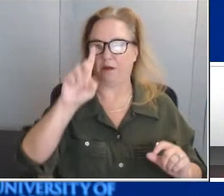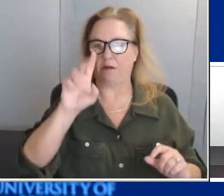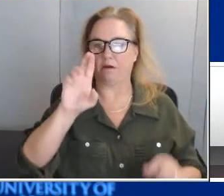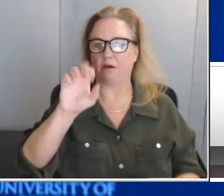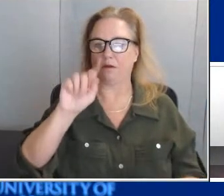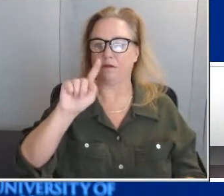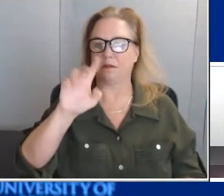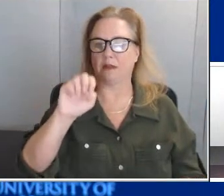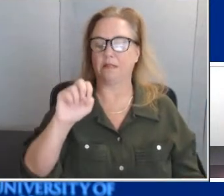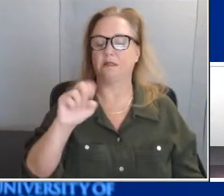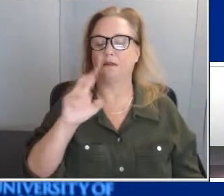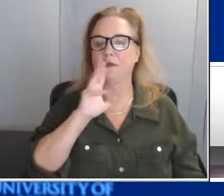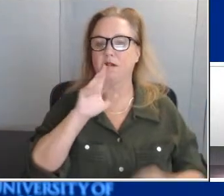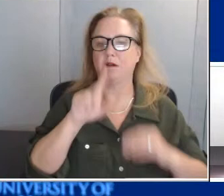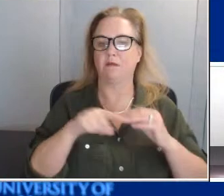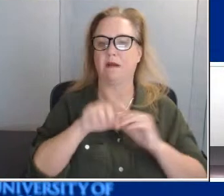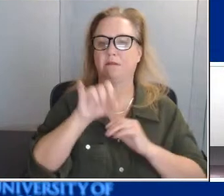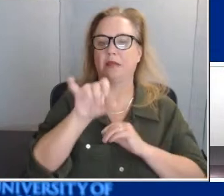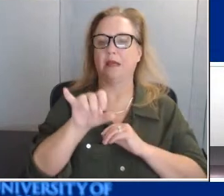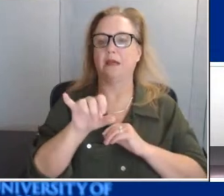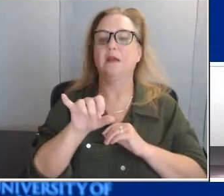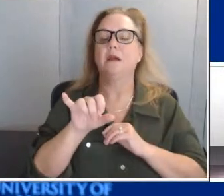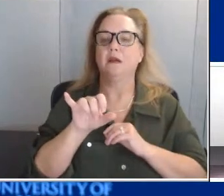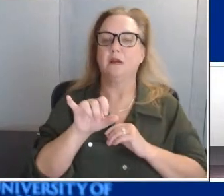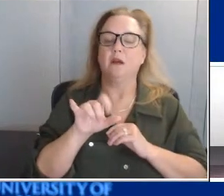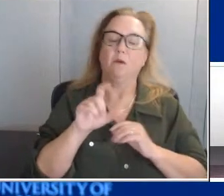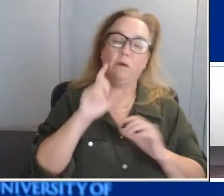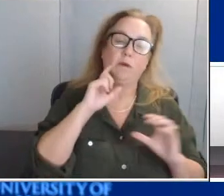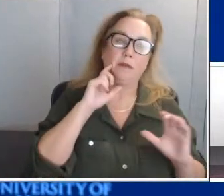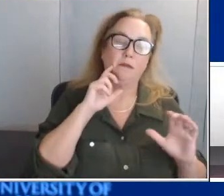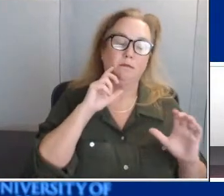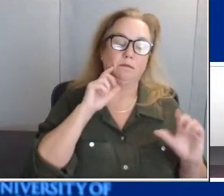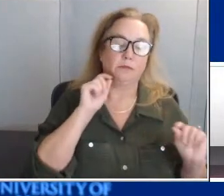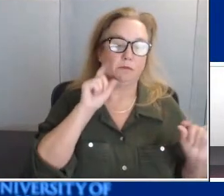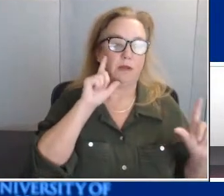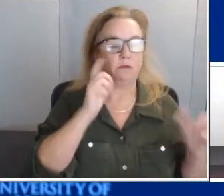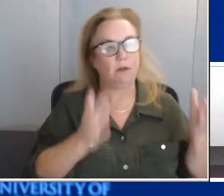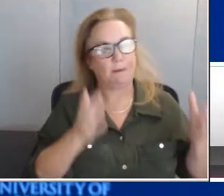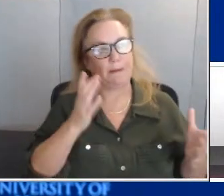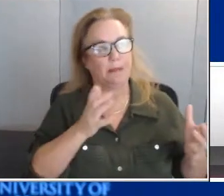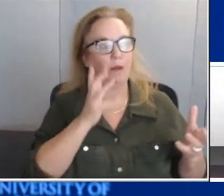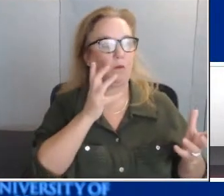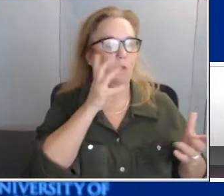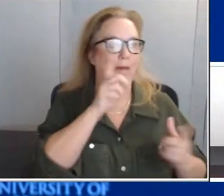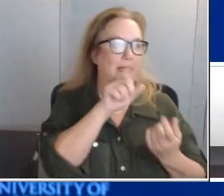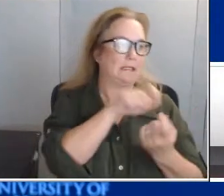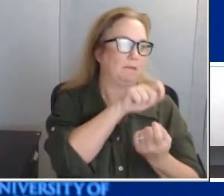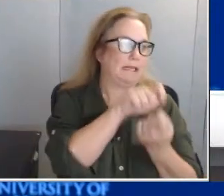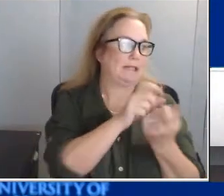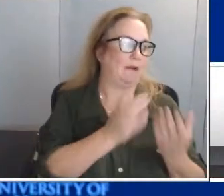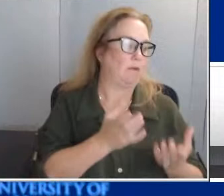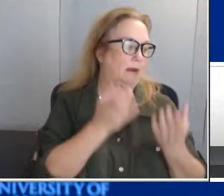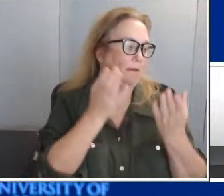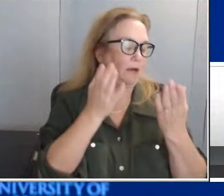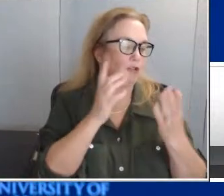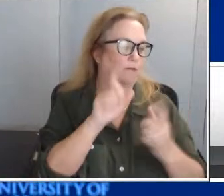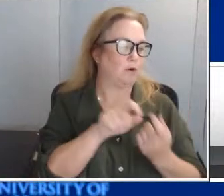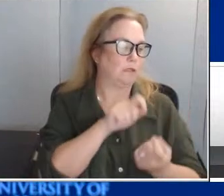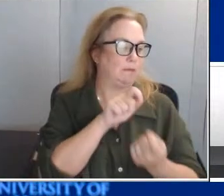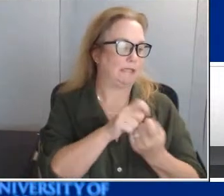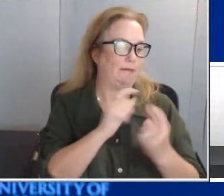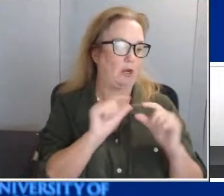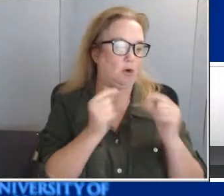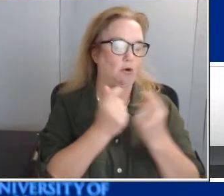talked about that. We would have been surprised when we talked about, well, maybe they will make specific recommendations for specific groups like